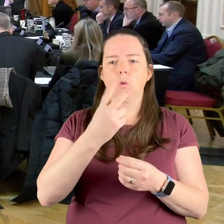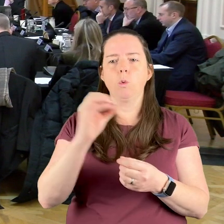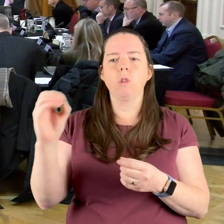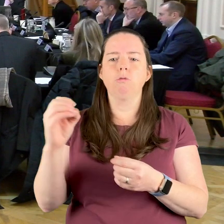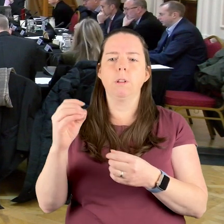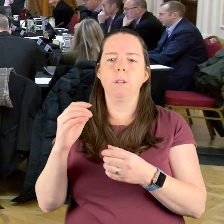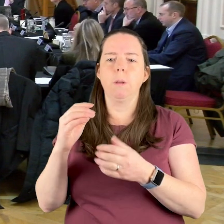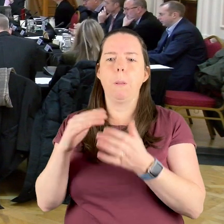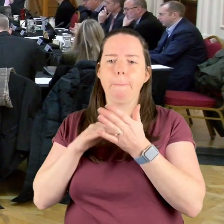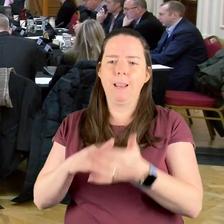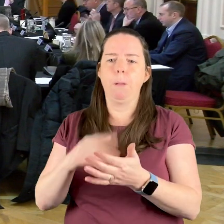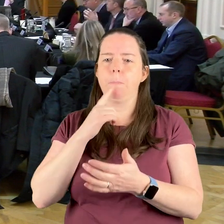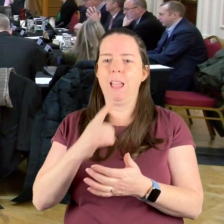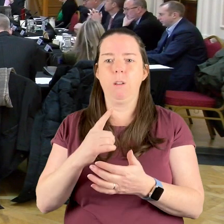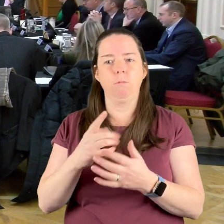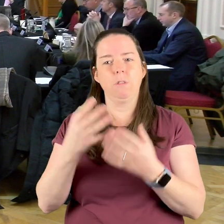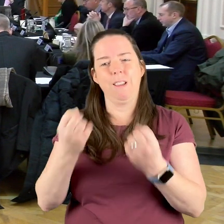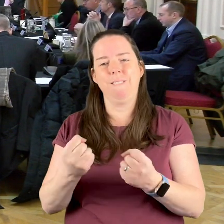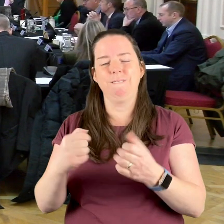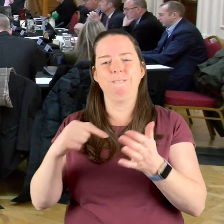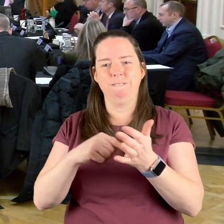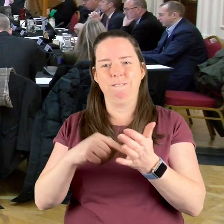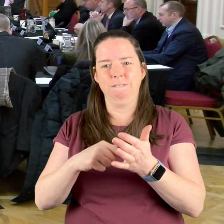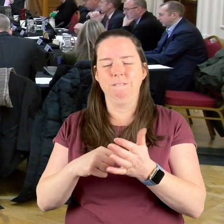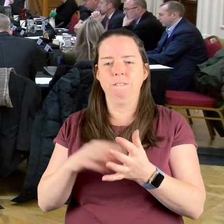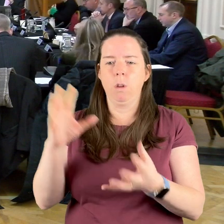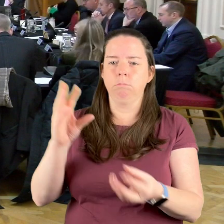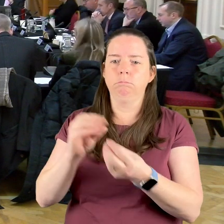total pot of around £200